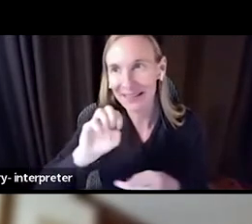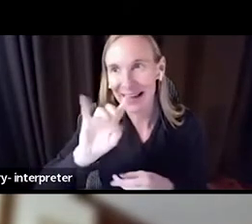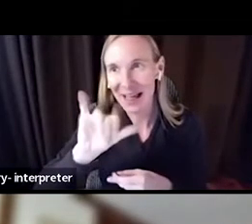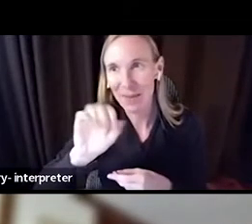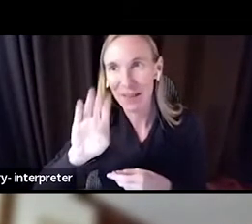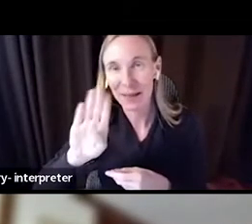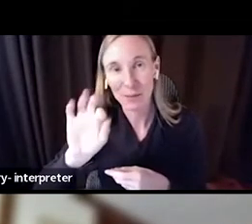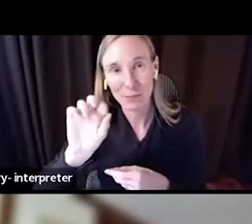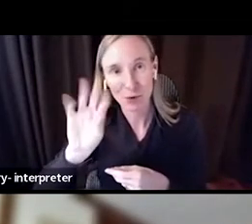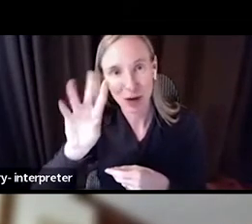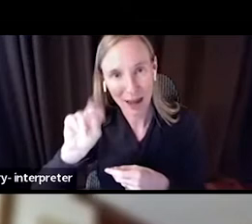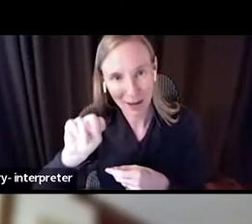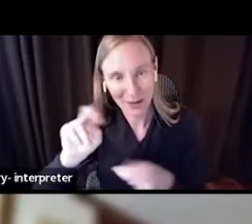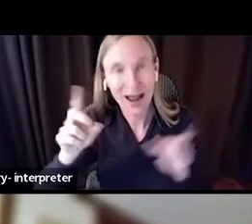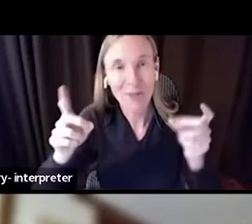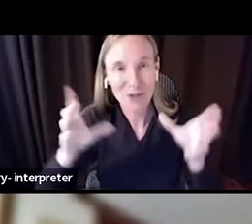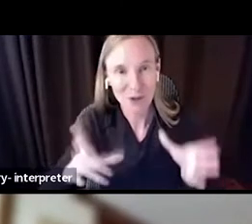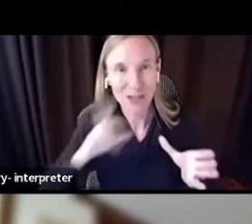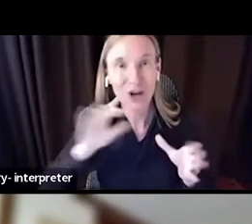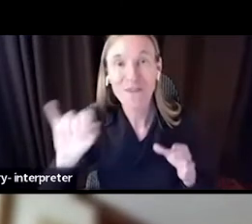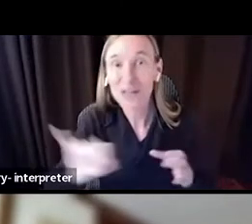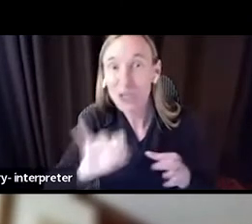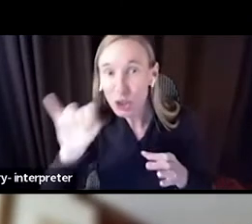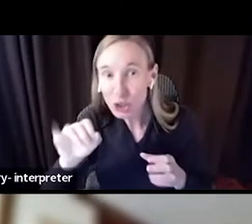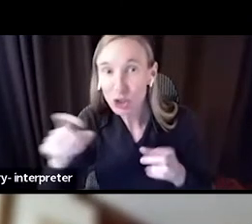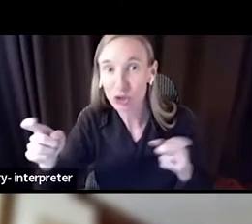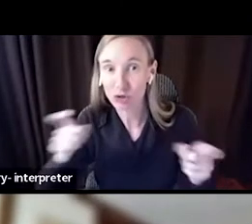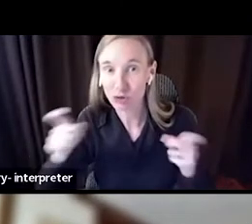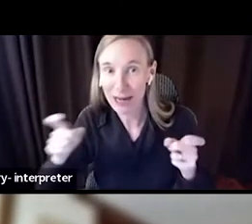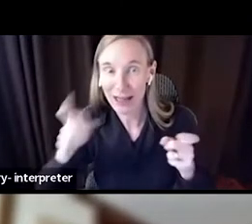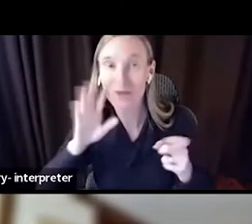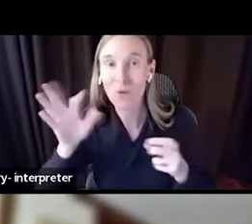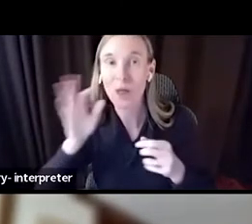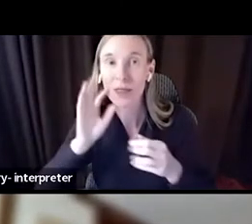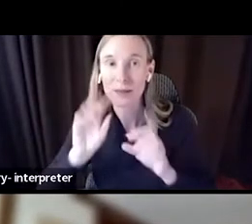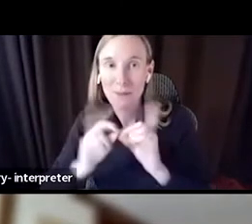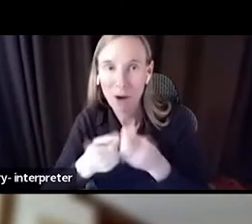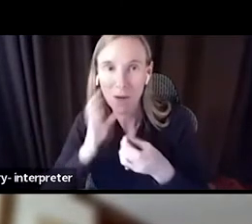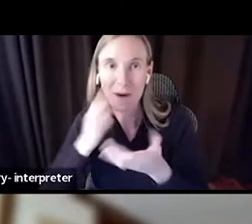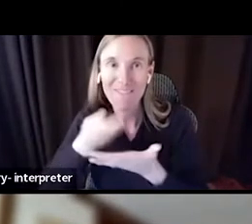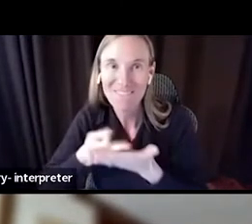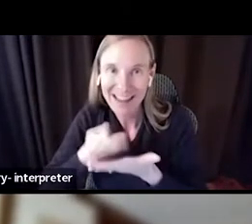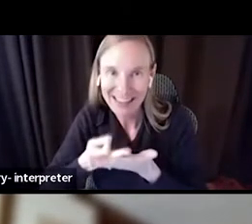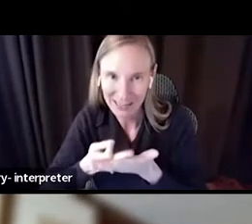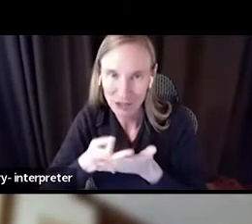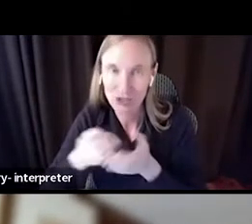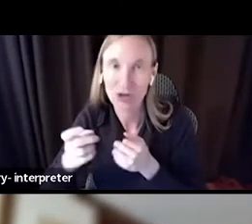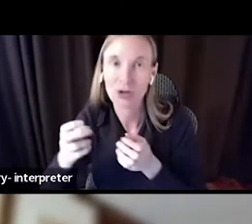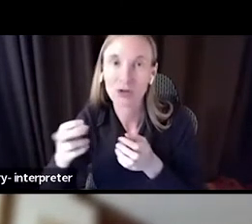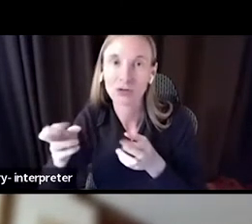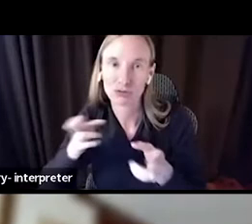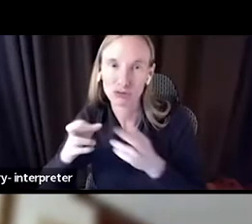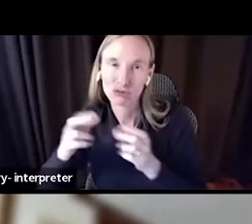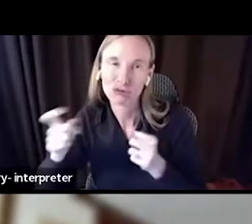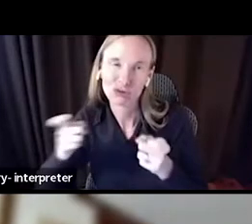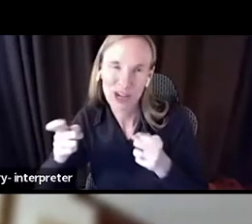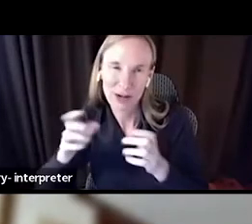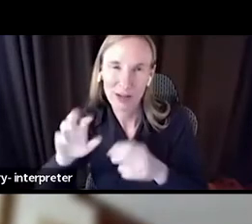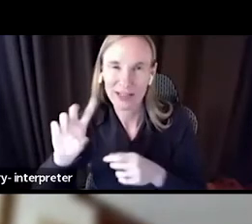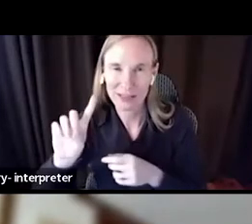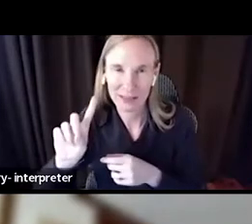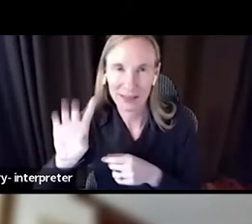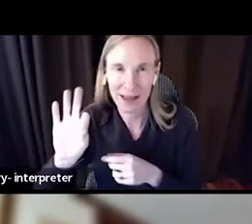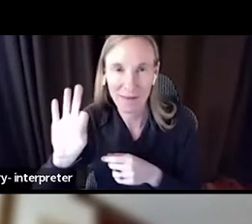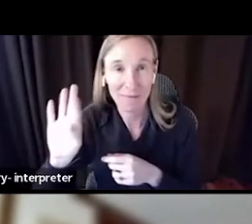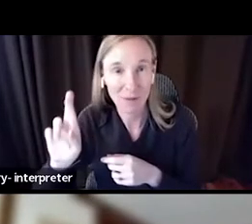of Insurance Regulation for the Department of Financial Regulation. And I'm joined, as you mentioned,